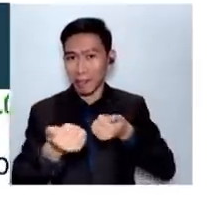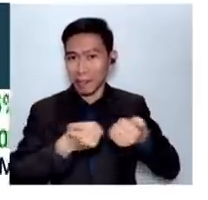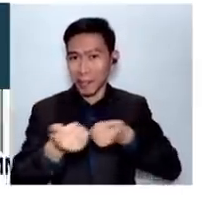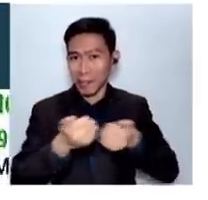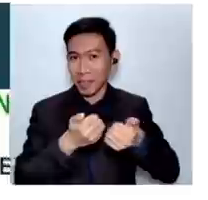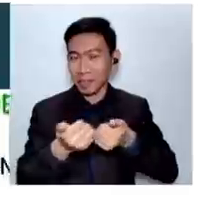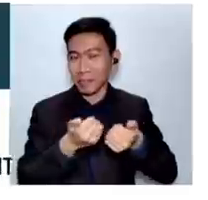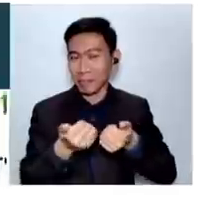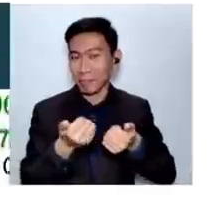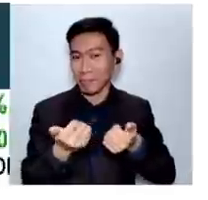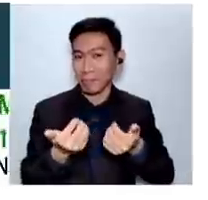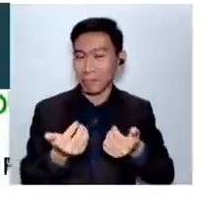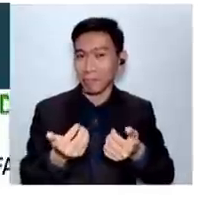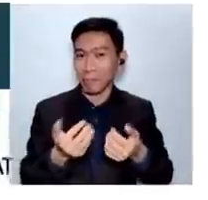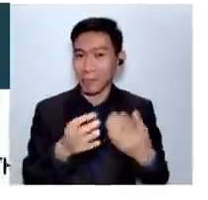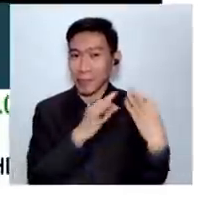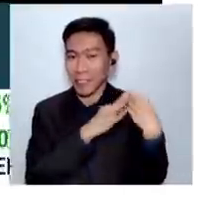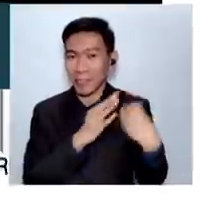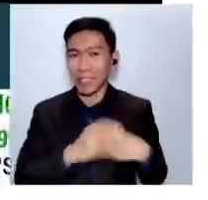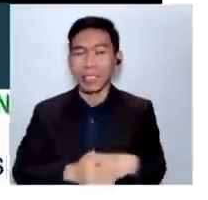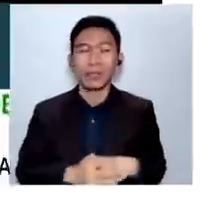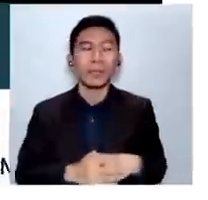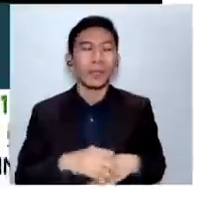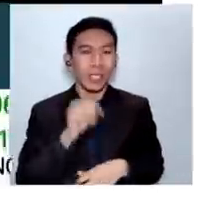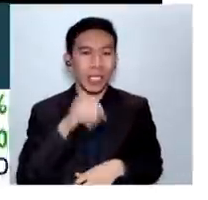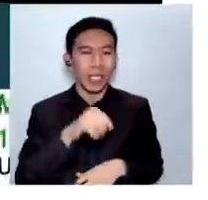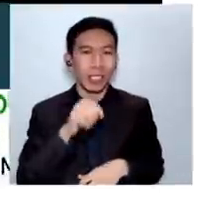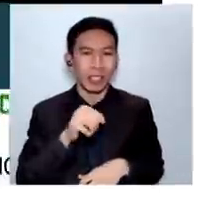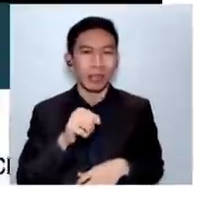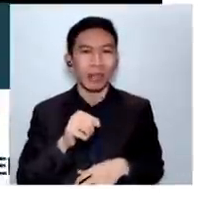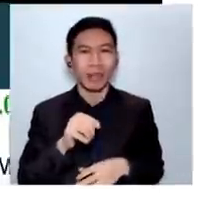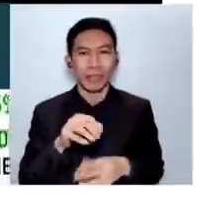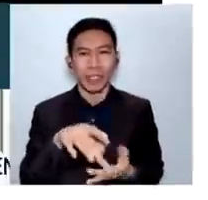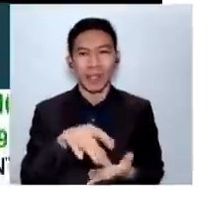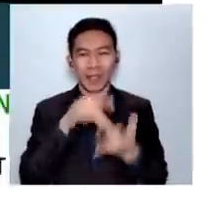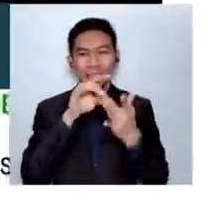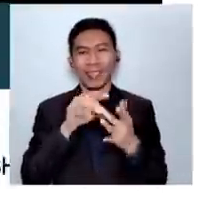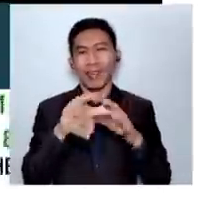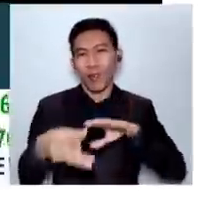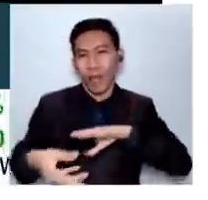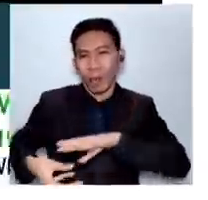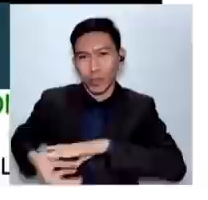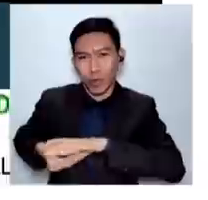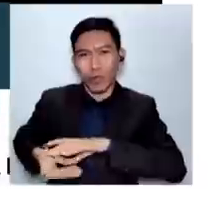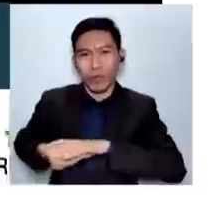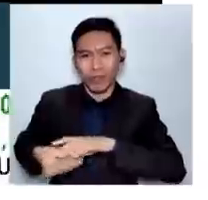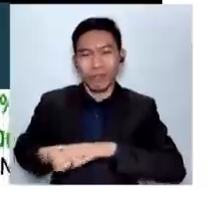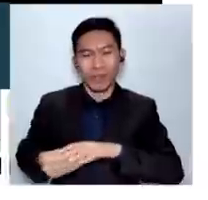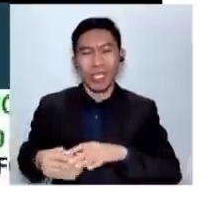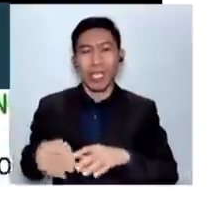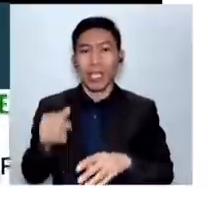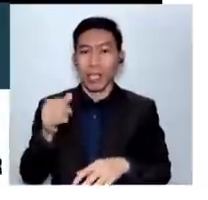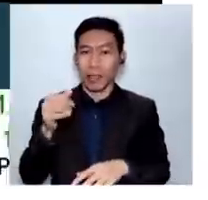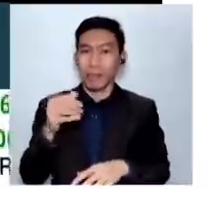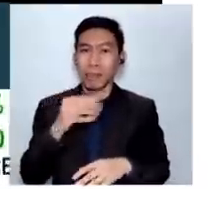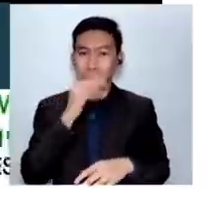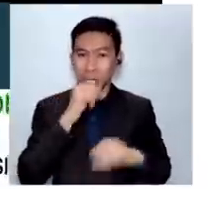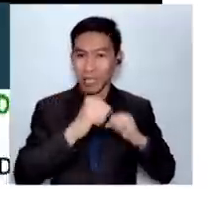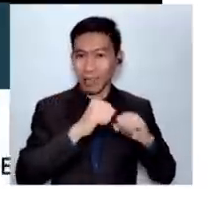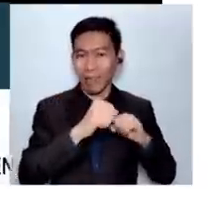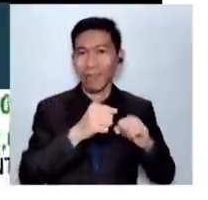especially in terms of corruption. Sinabi po ni Senator Manny Pacquiao yun. Pag may ebidensya,